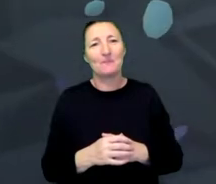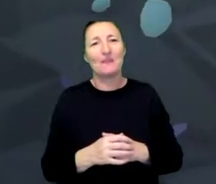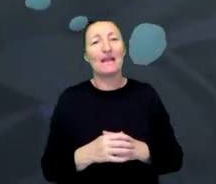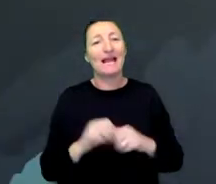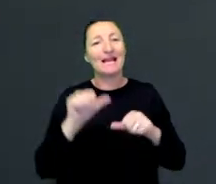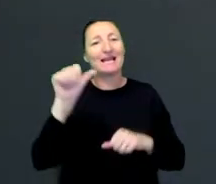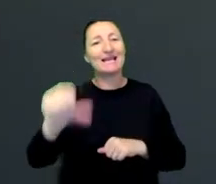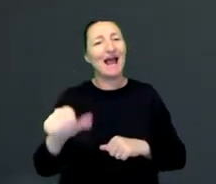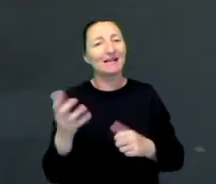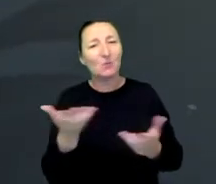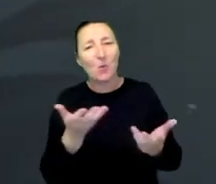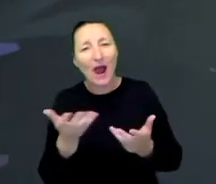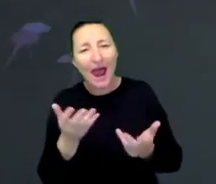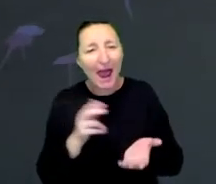next?